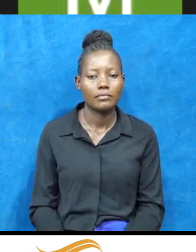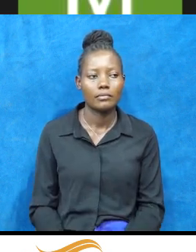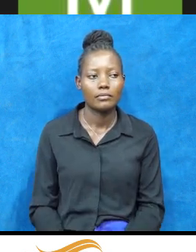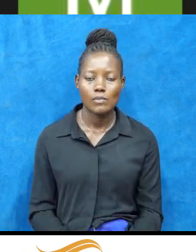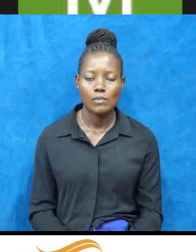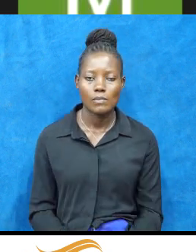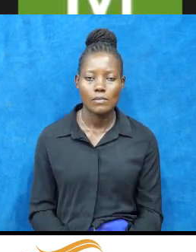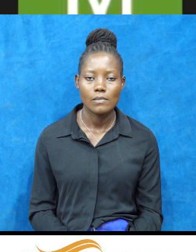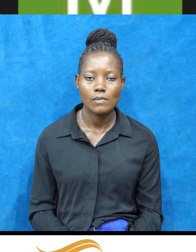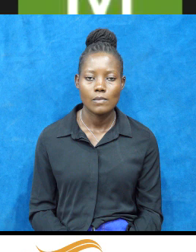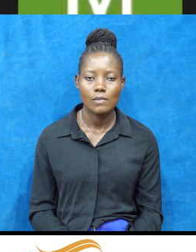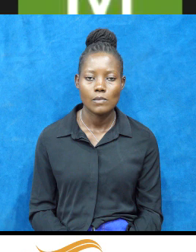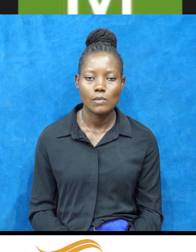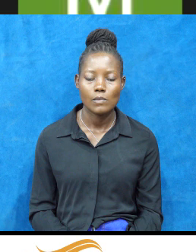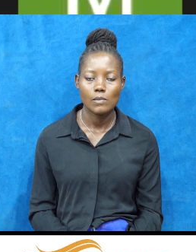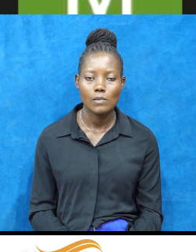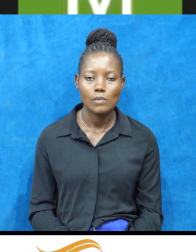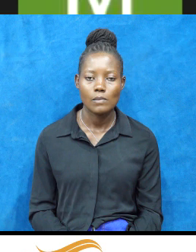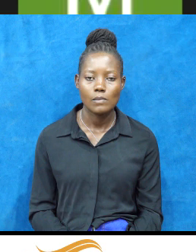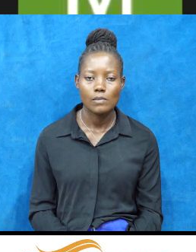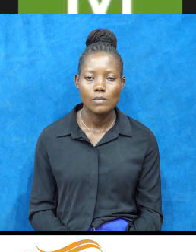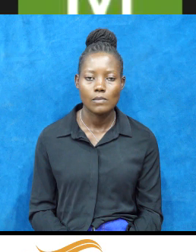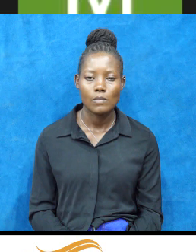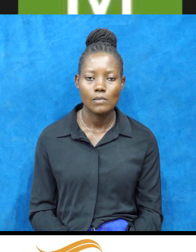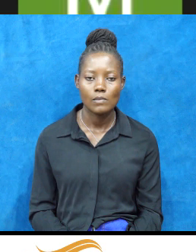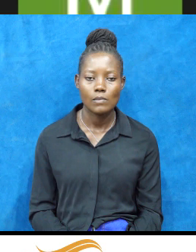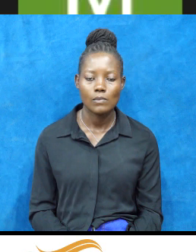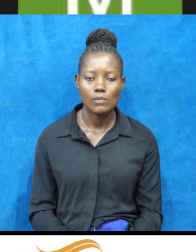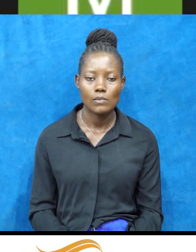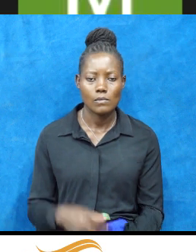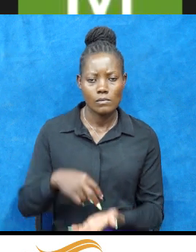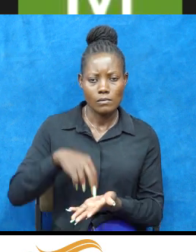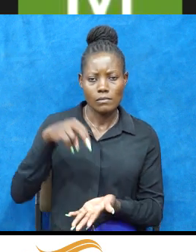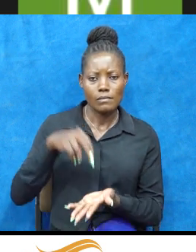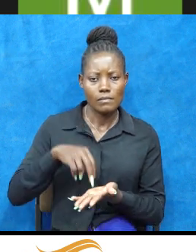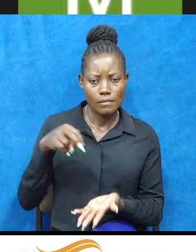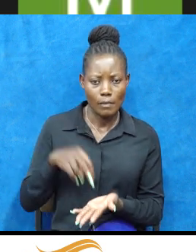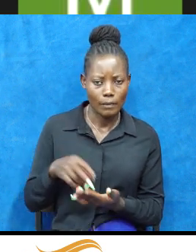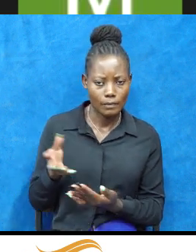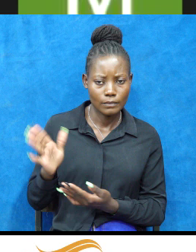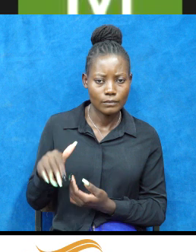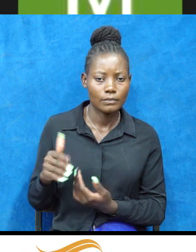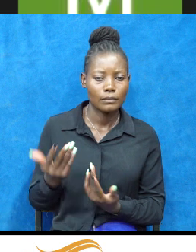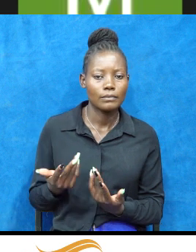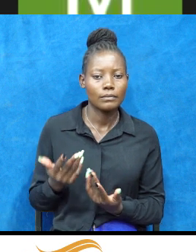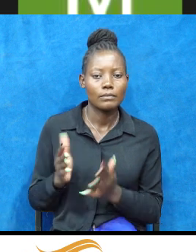up. No, what was he calling it? A shot? Oh, jump box? The plyometric